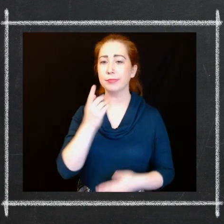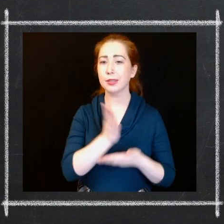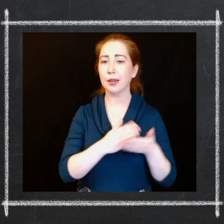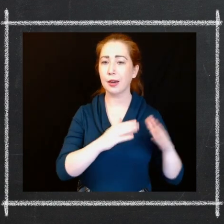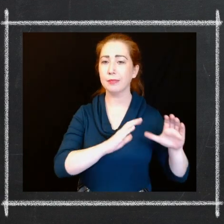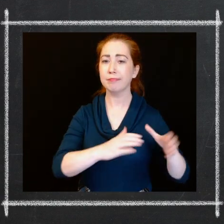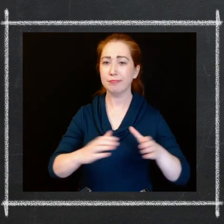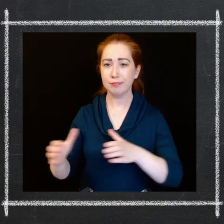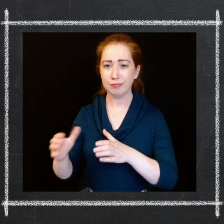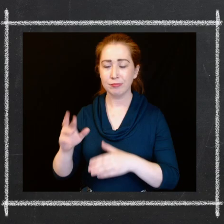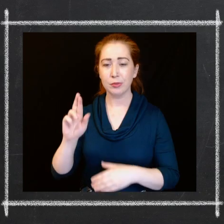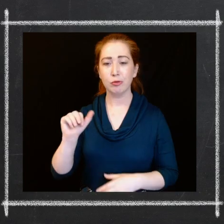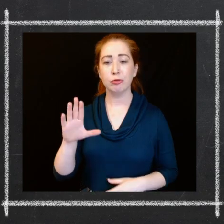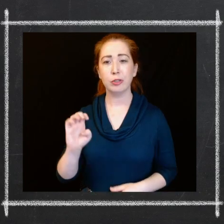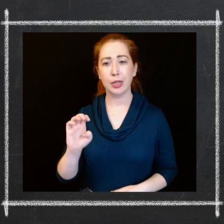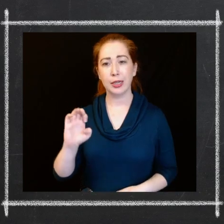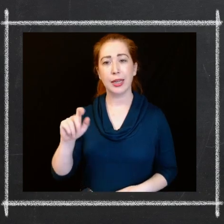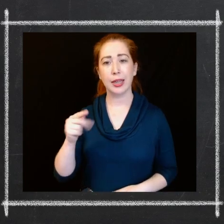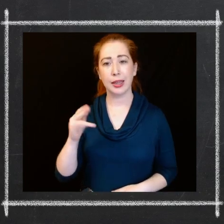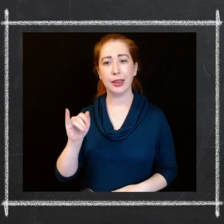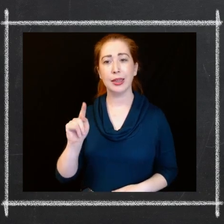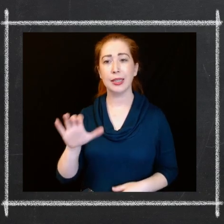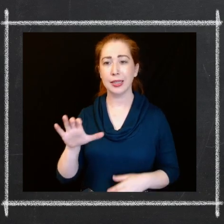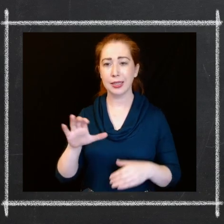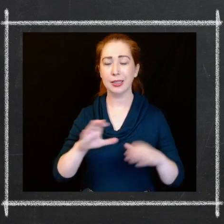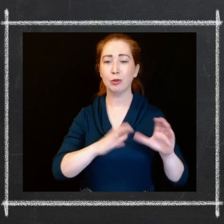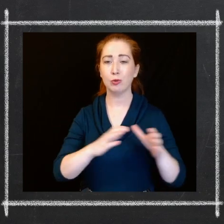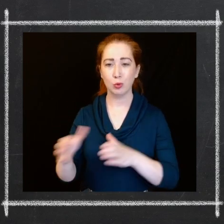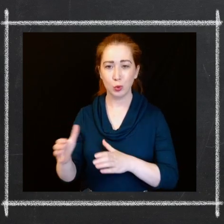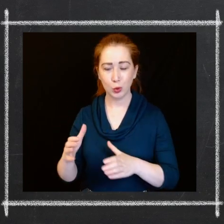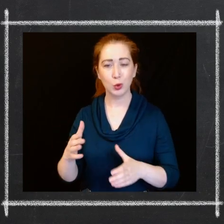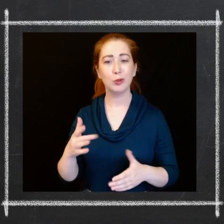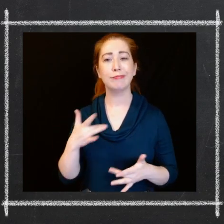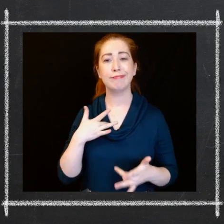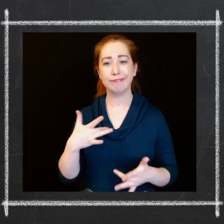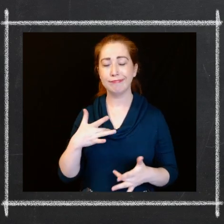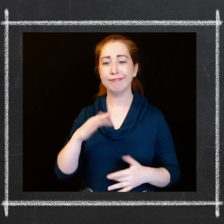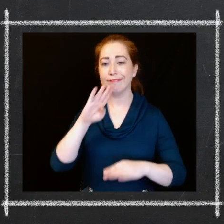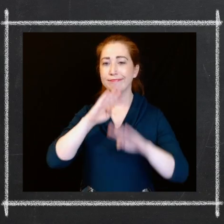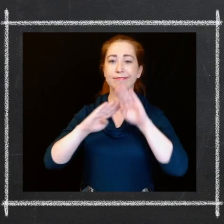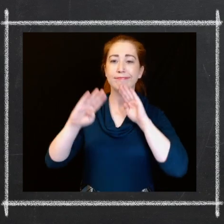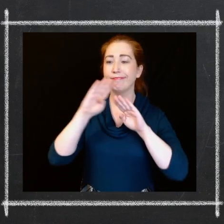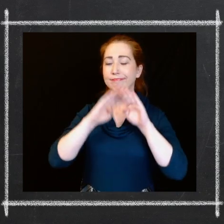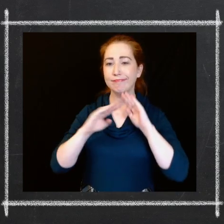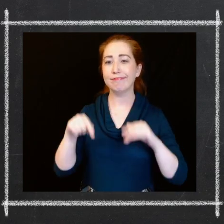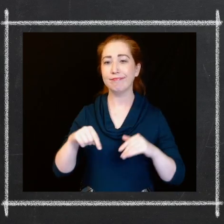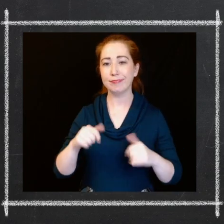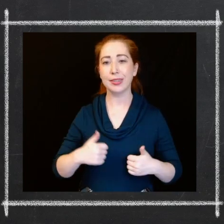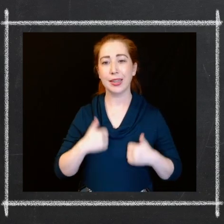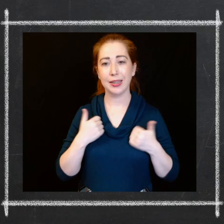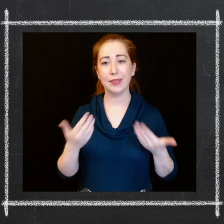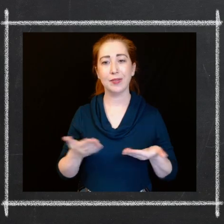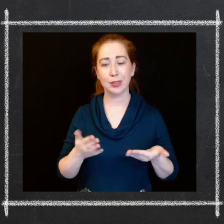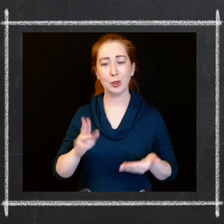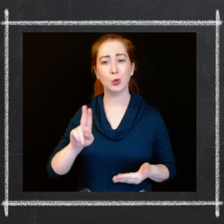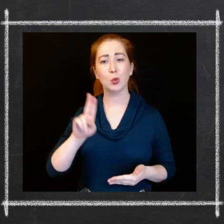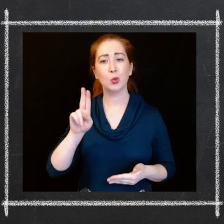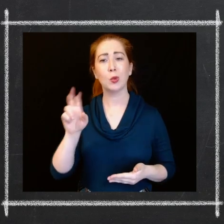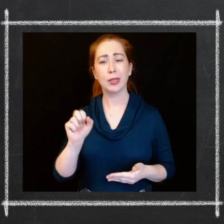Also, some races and ethnicities may be more at risk for stroke, including stroke at younger